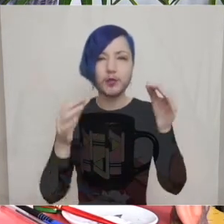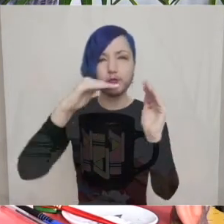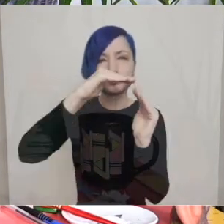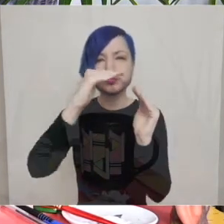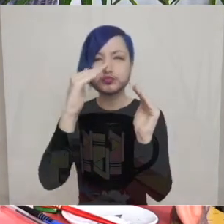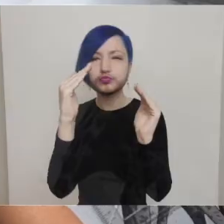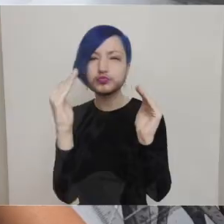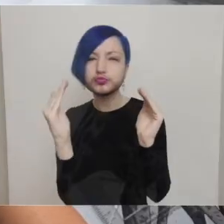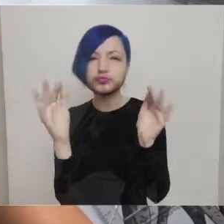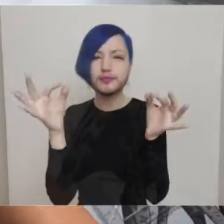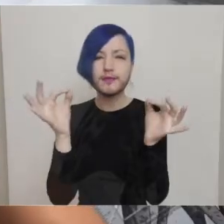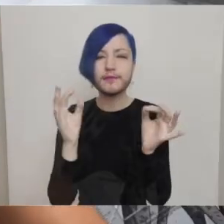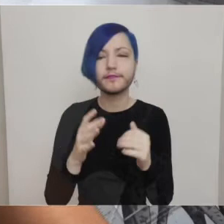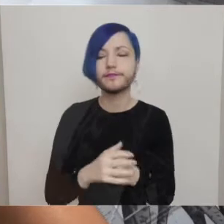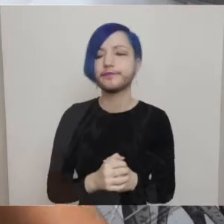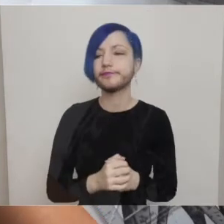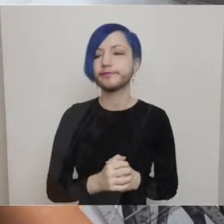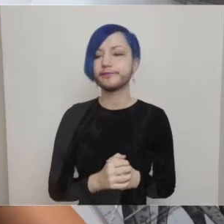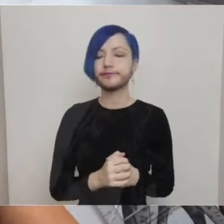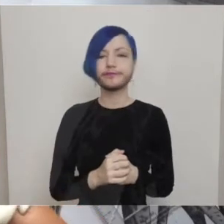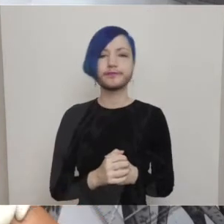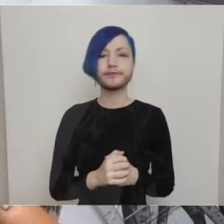serendipity.